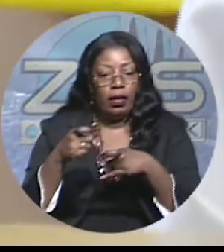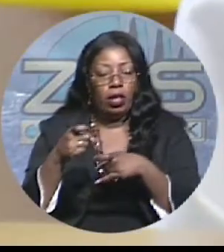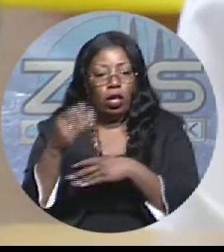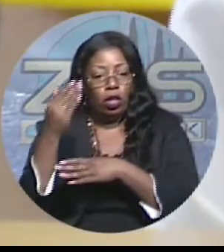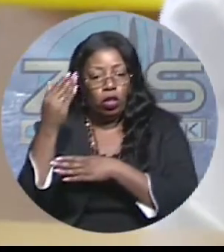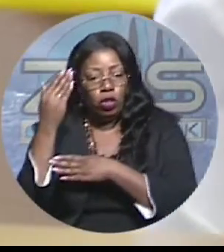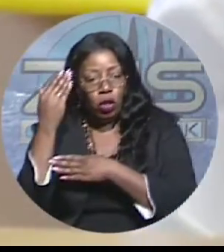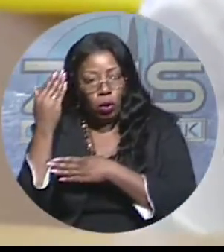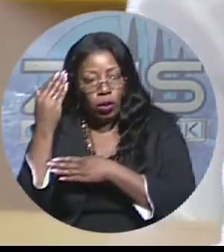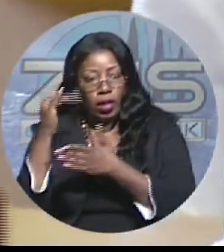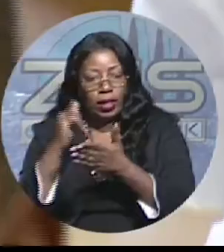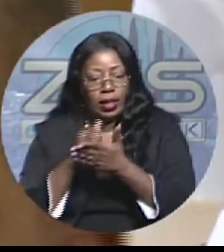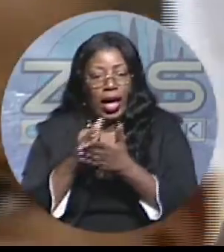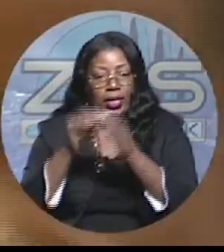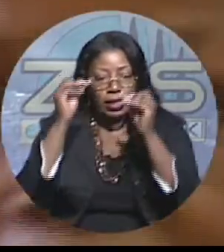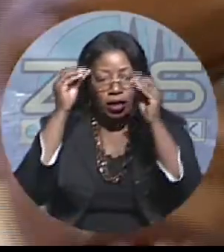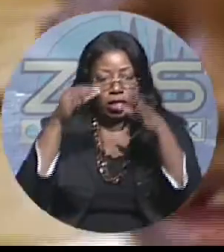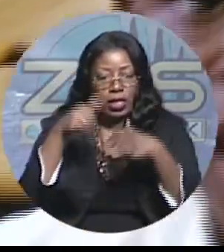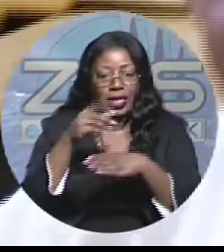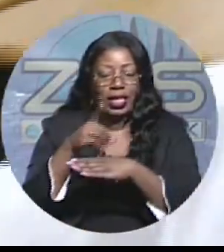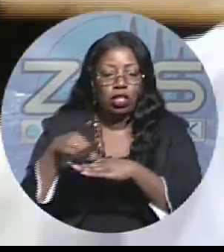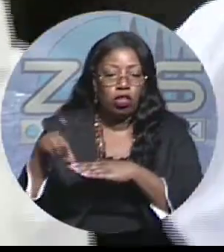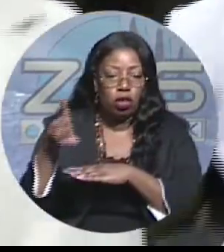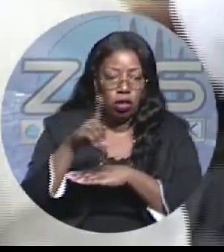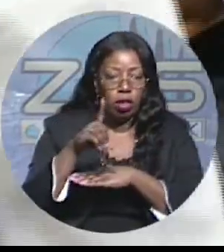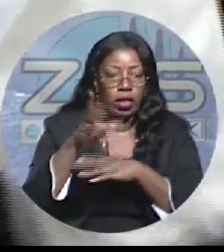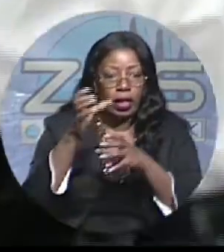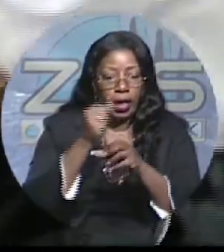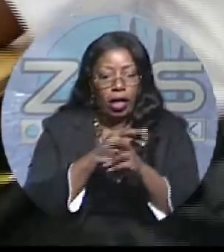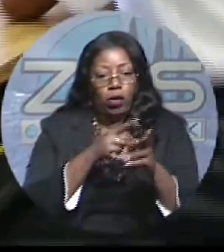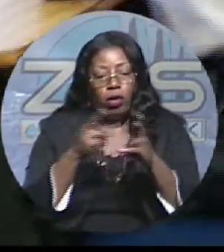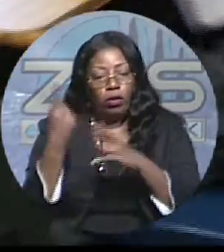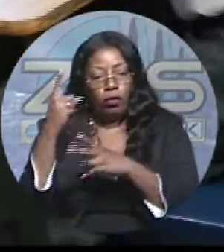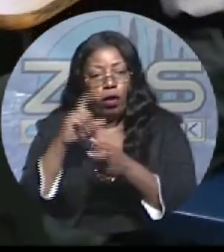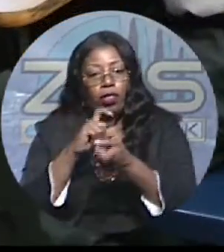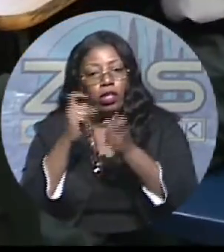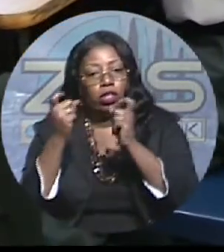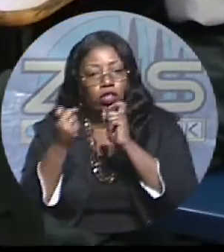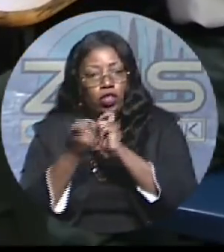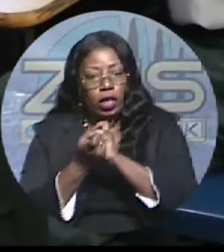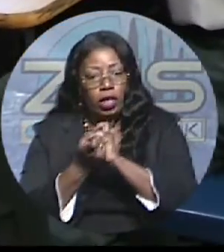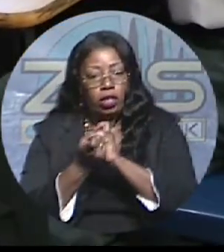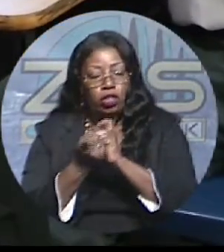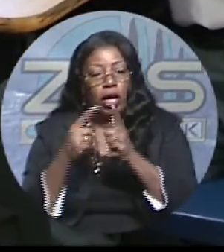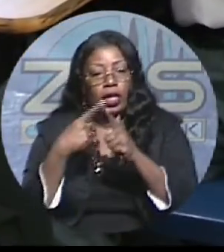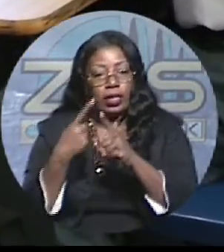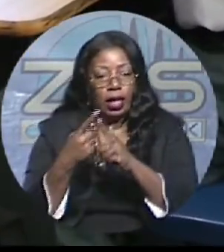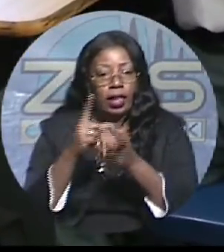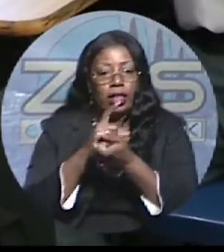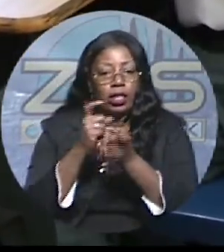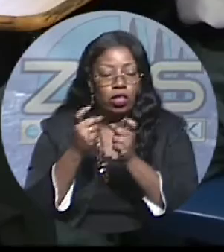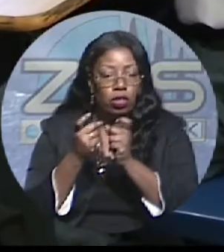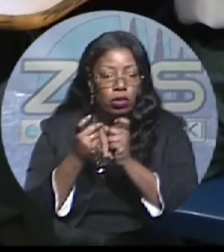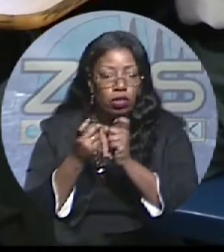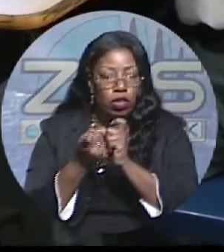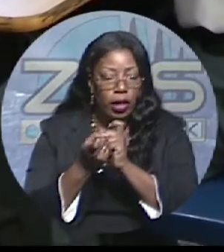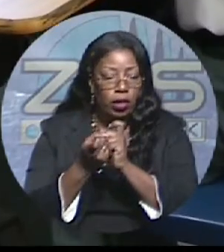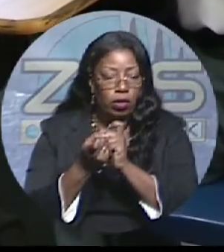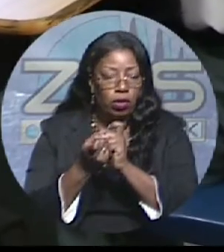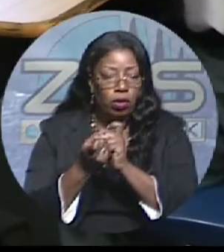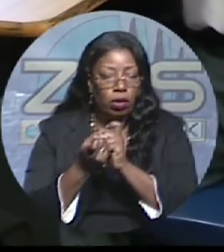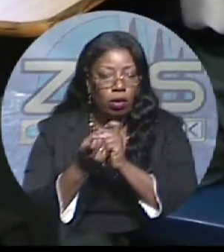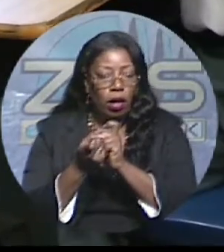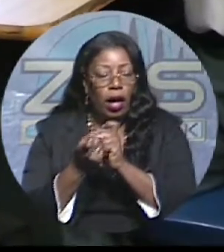that teachers in their respective districts are able to prepare for the change until those posts are